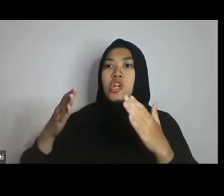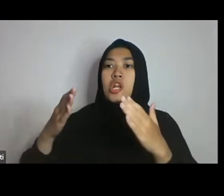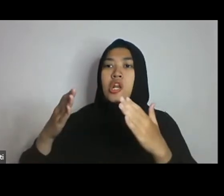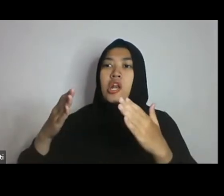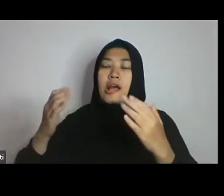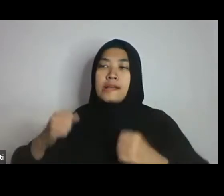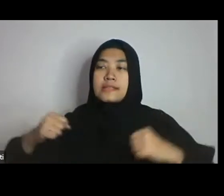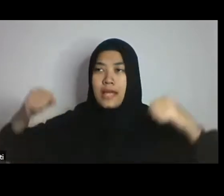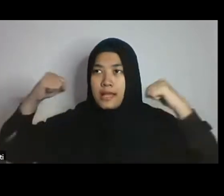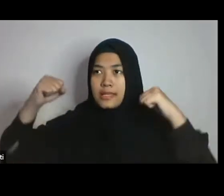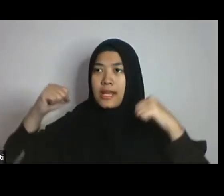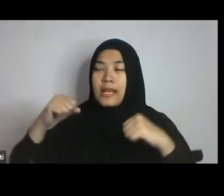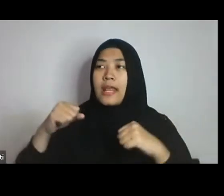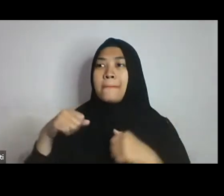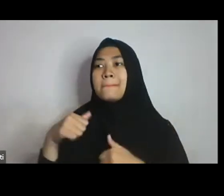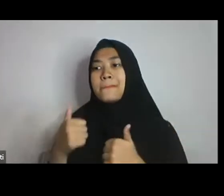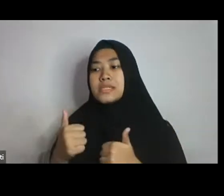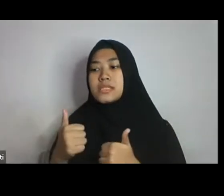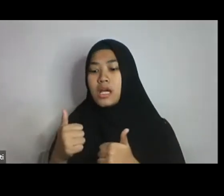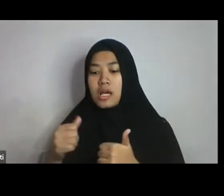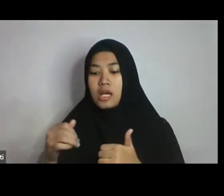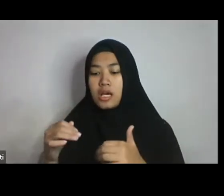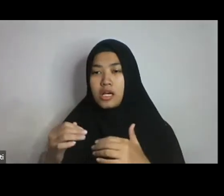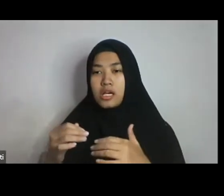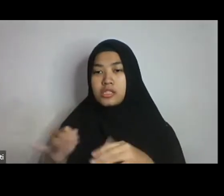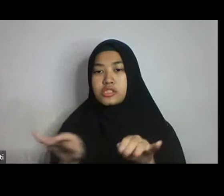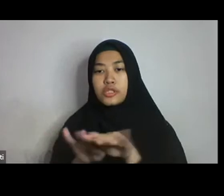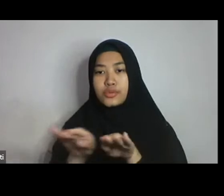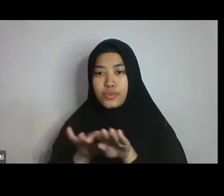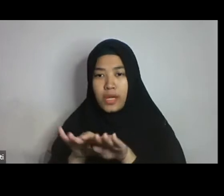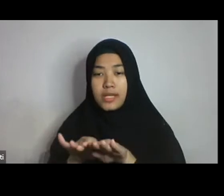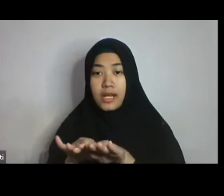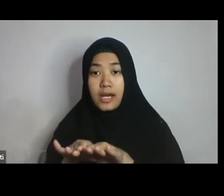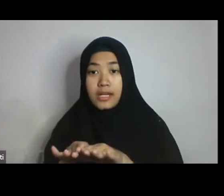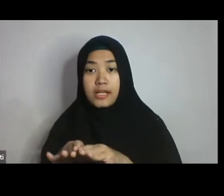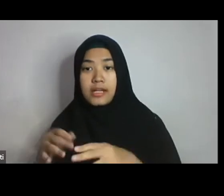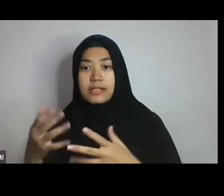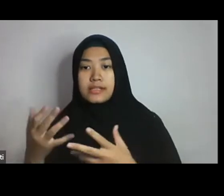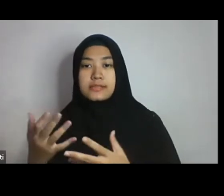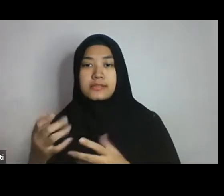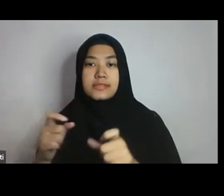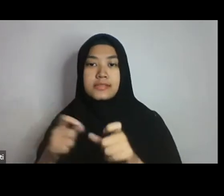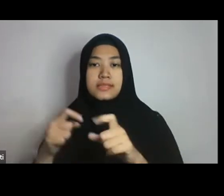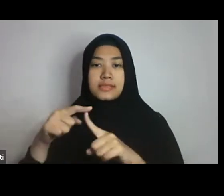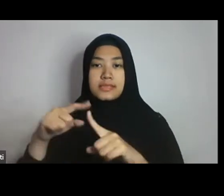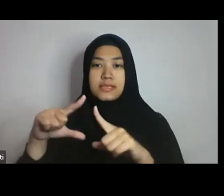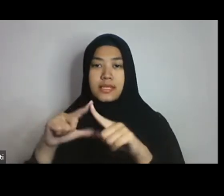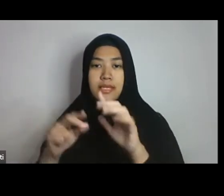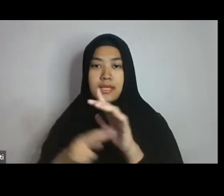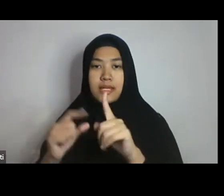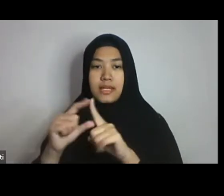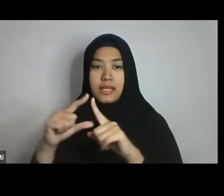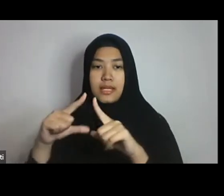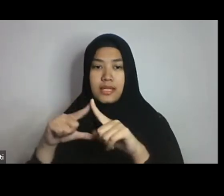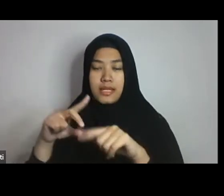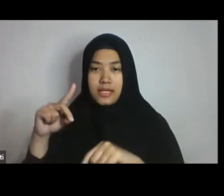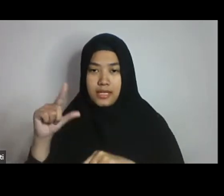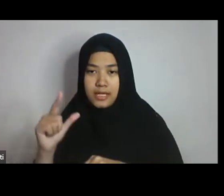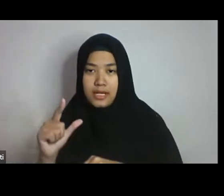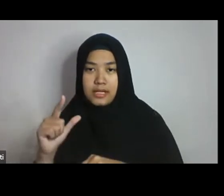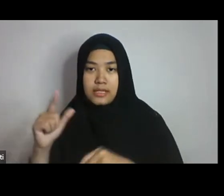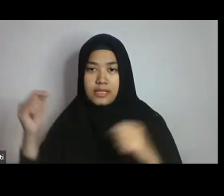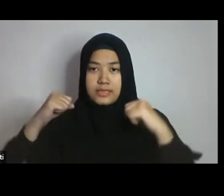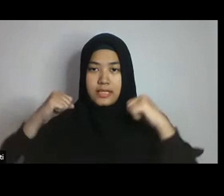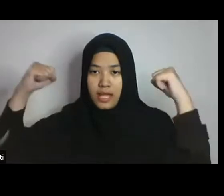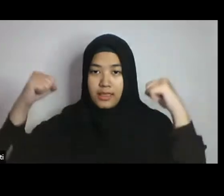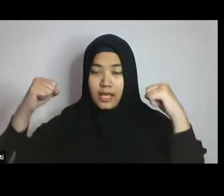law? Because I think the questions comes from the idea that the pasung or the traditional